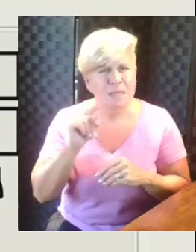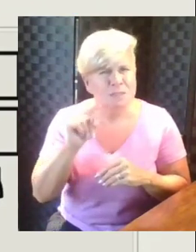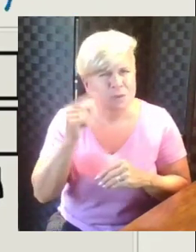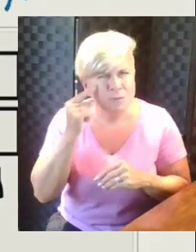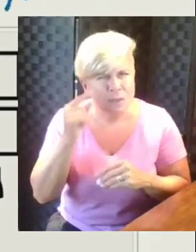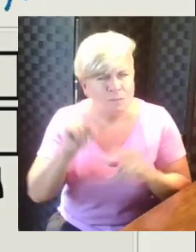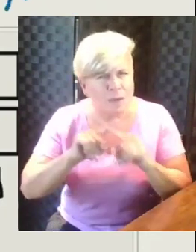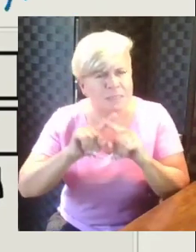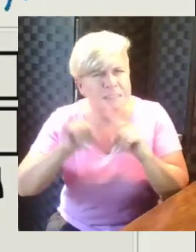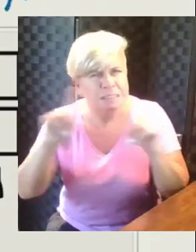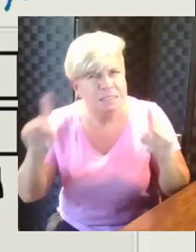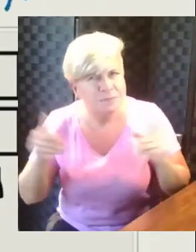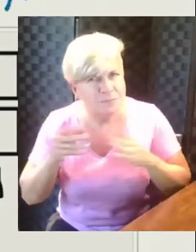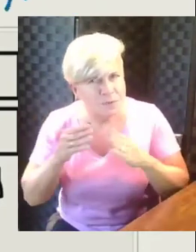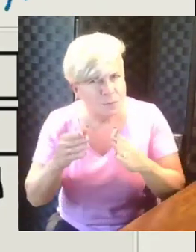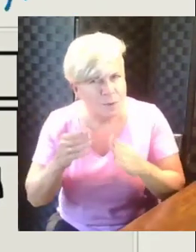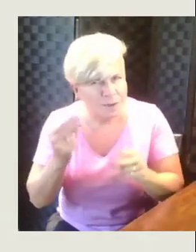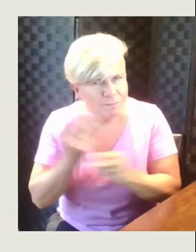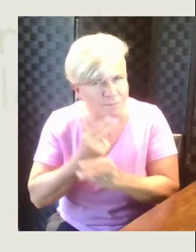Can you think of another way?